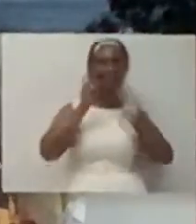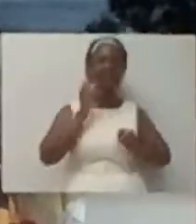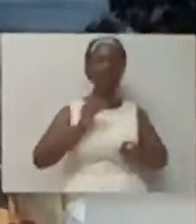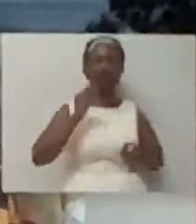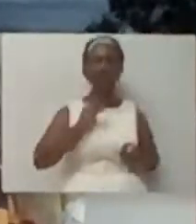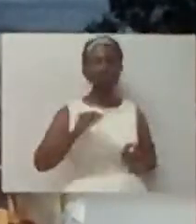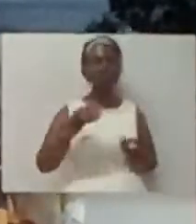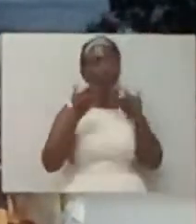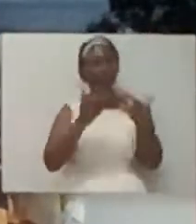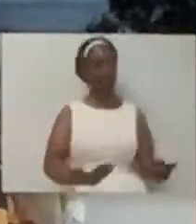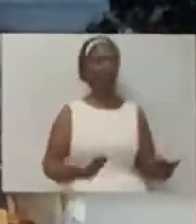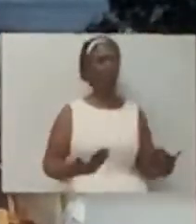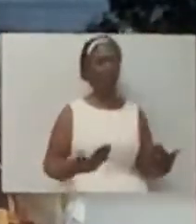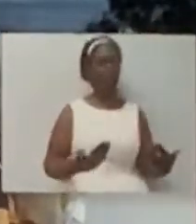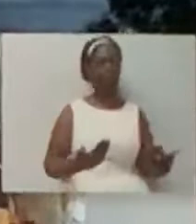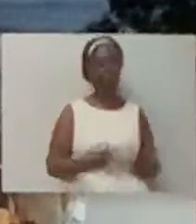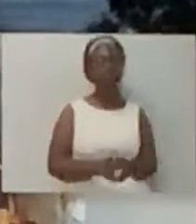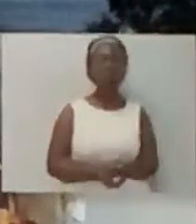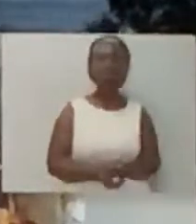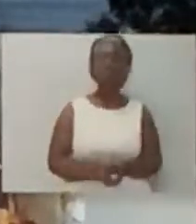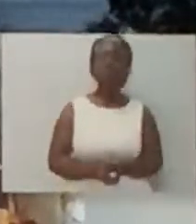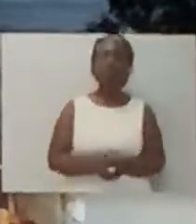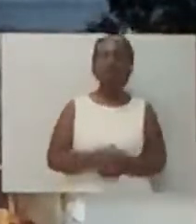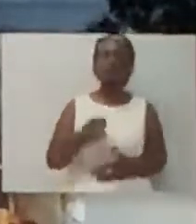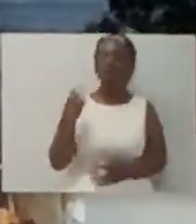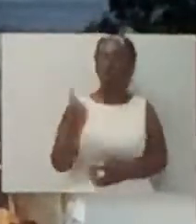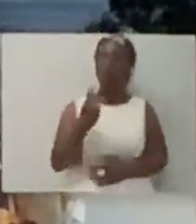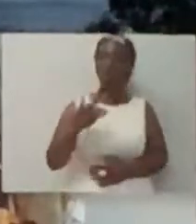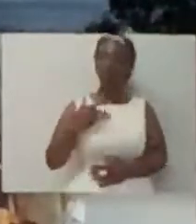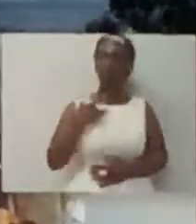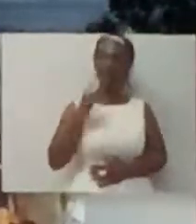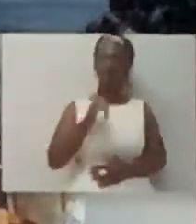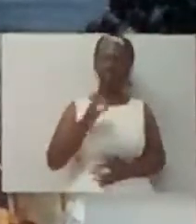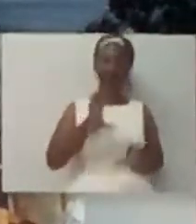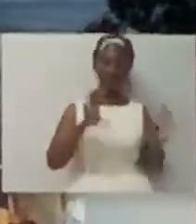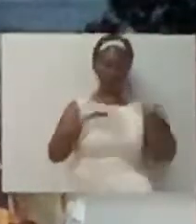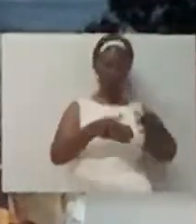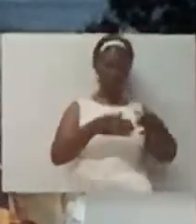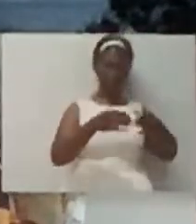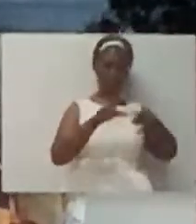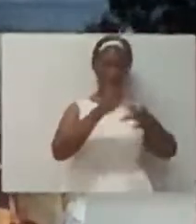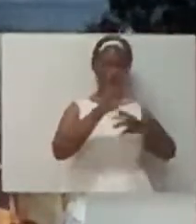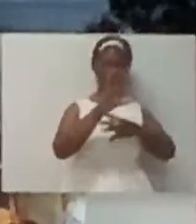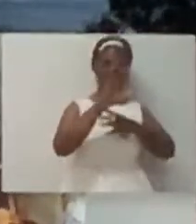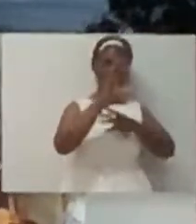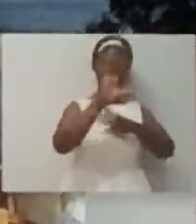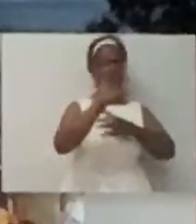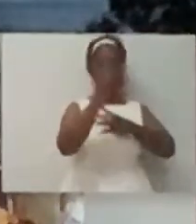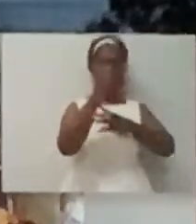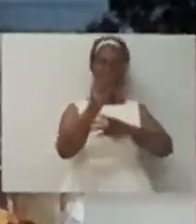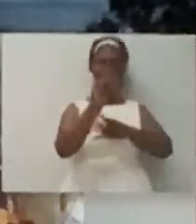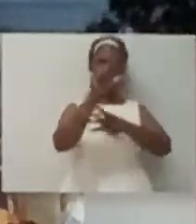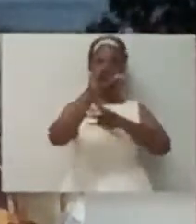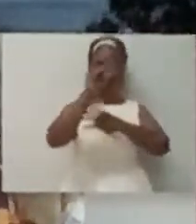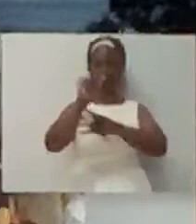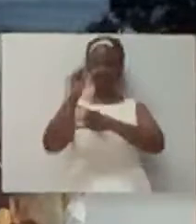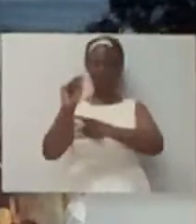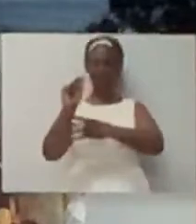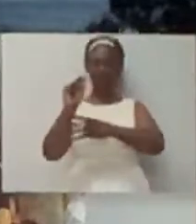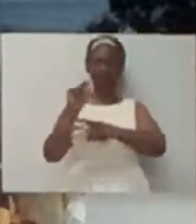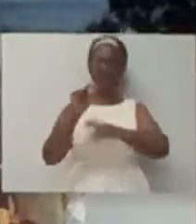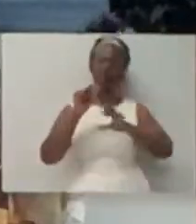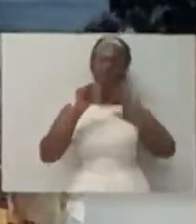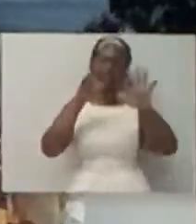about. I always felt that the class of 2020 was a special class, that our body of students always had